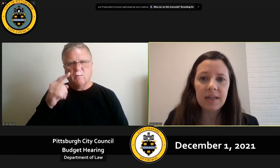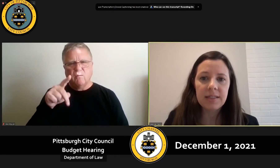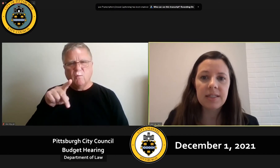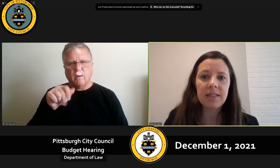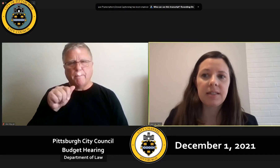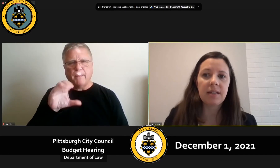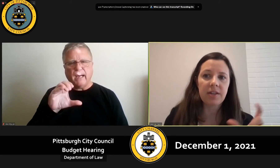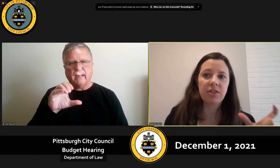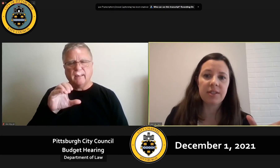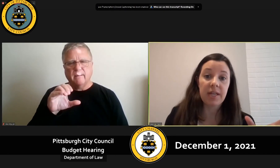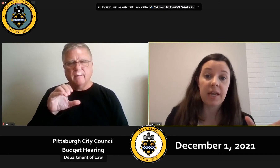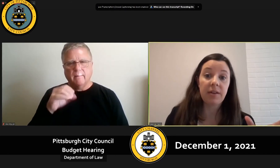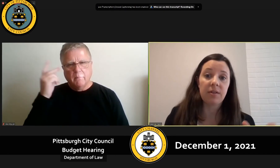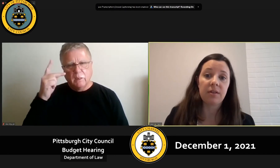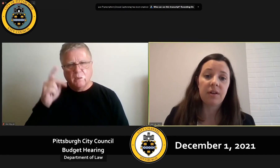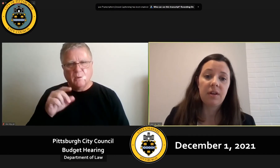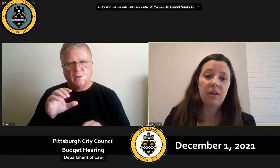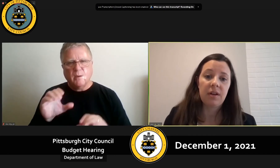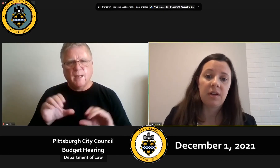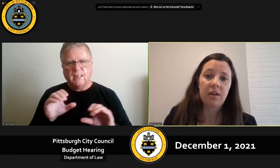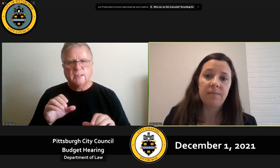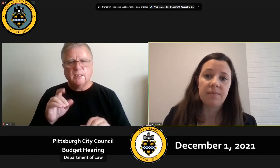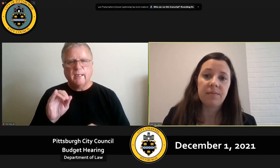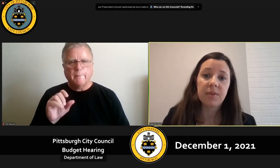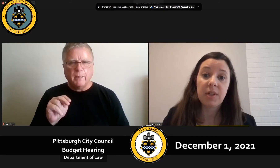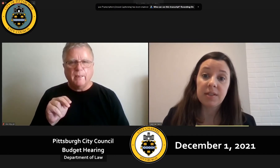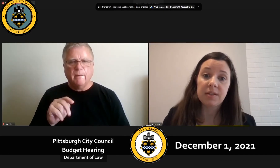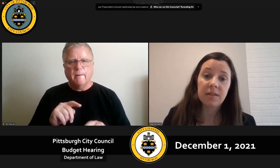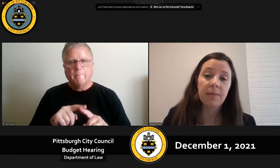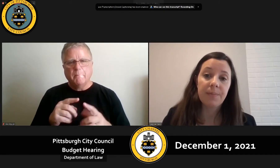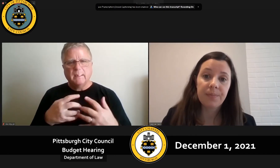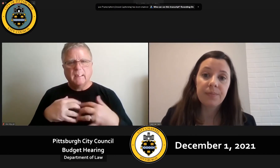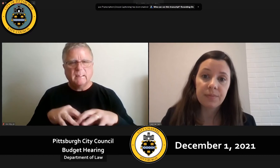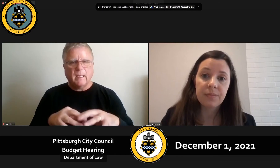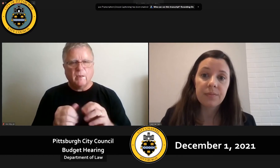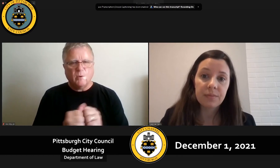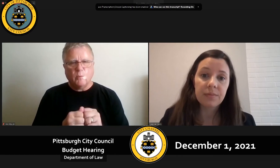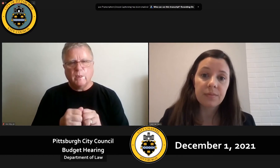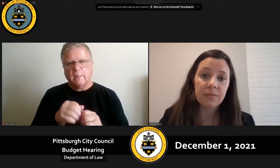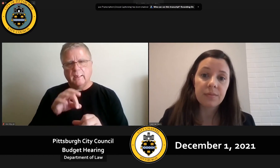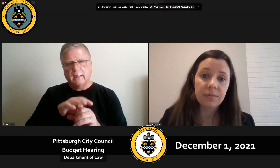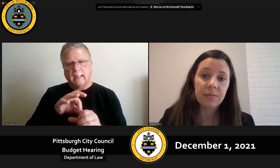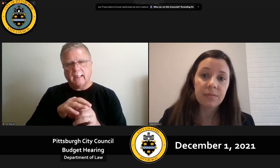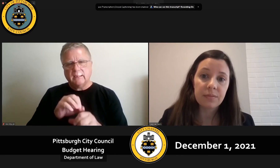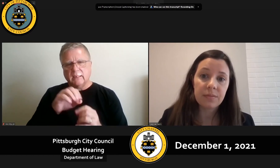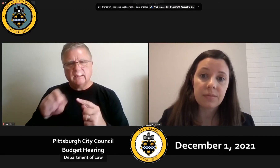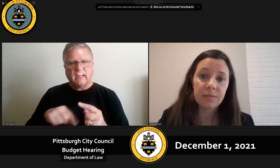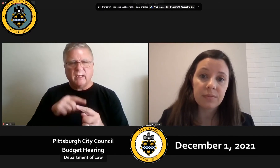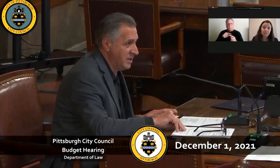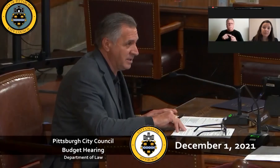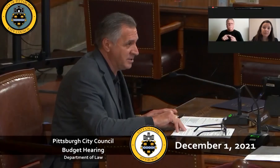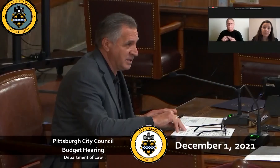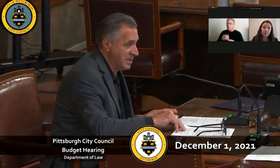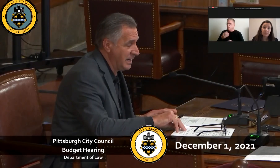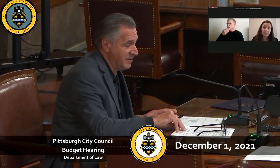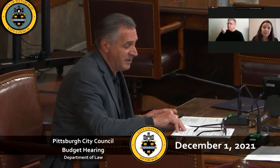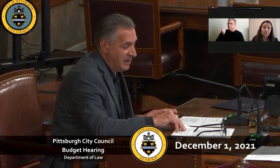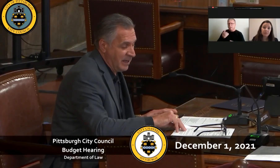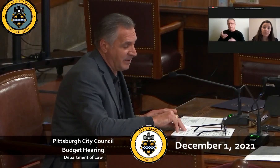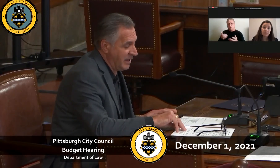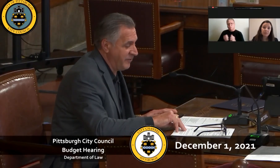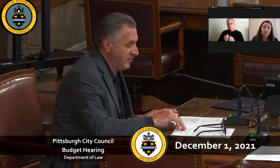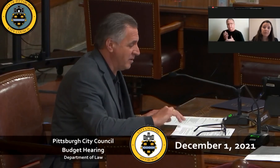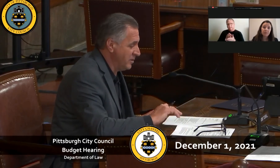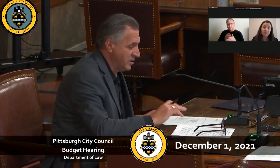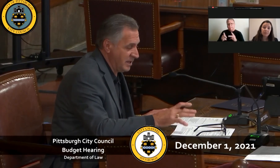tied to the election cycle um and you know i'm probably better off talking to some members of council about how we can adjust that i don't